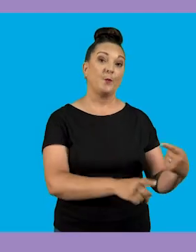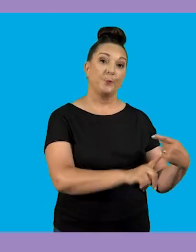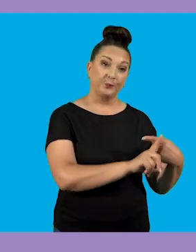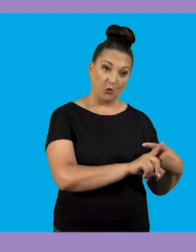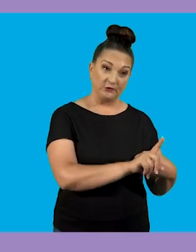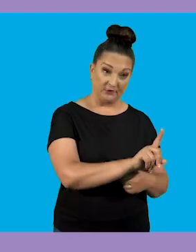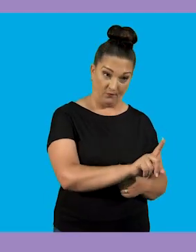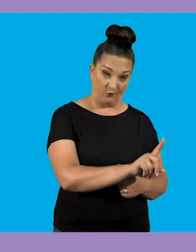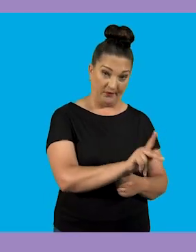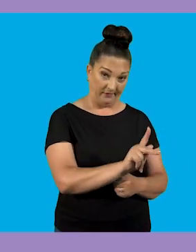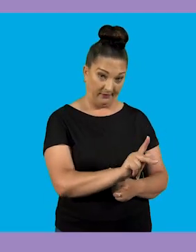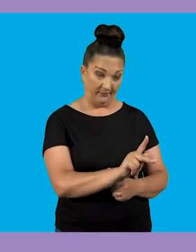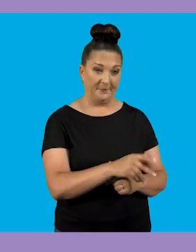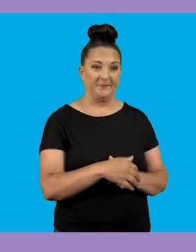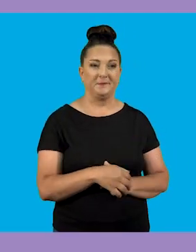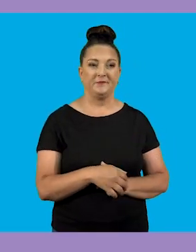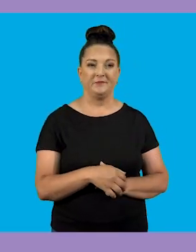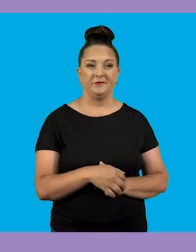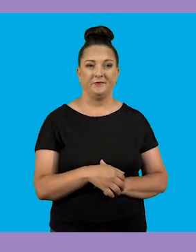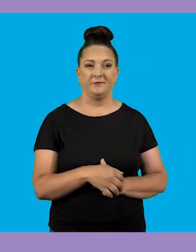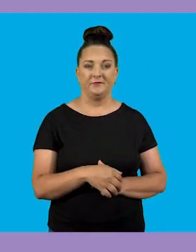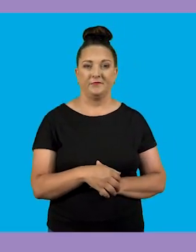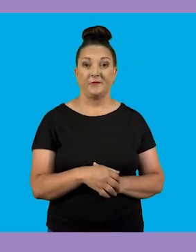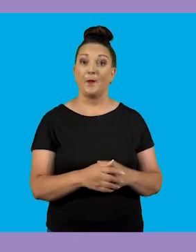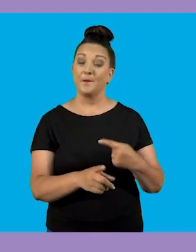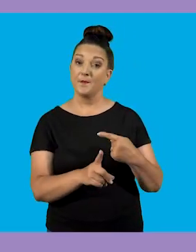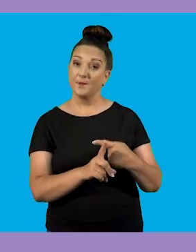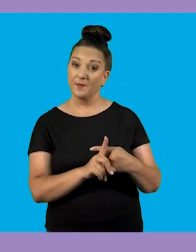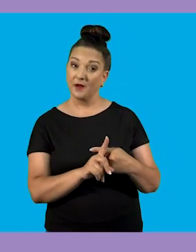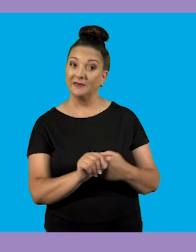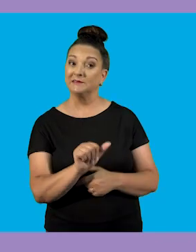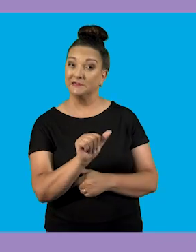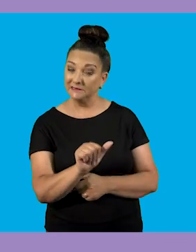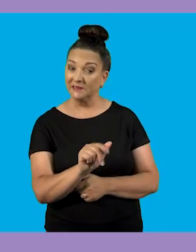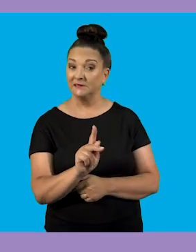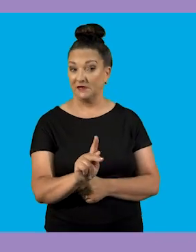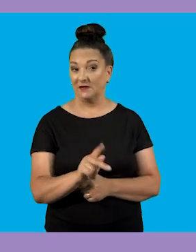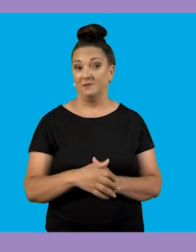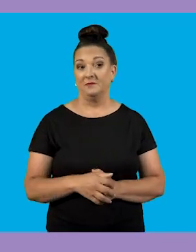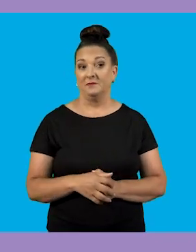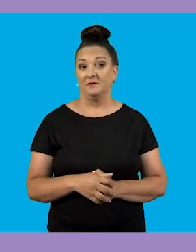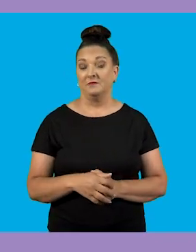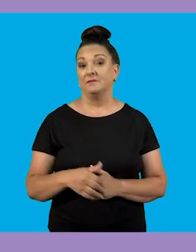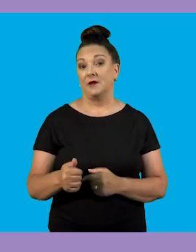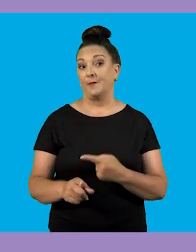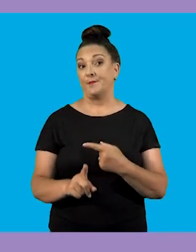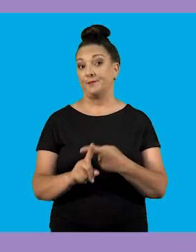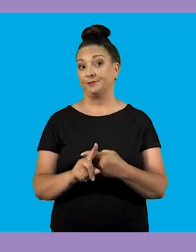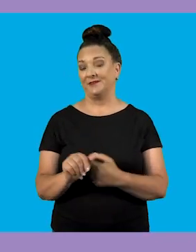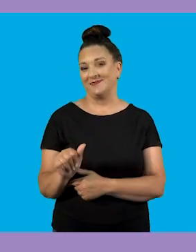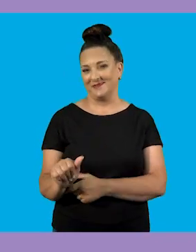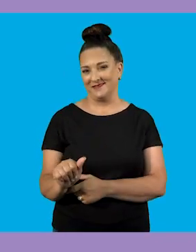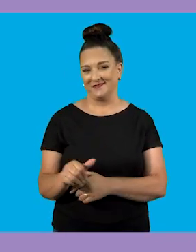a positive 1k with a positive 6k, and we